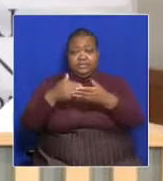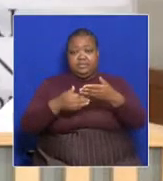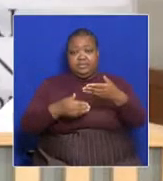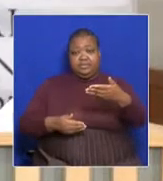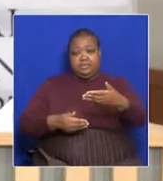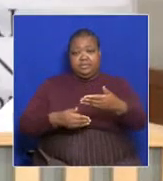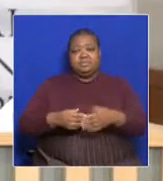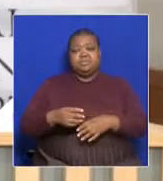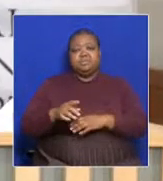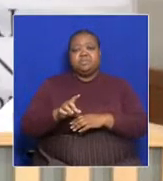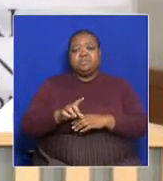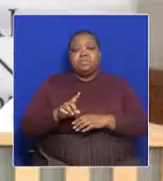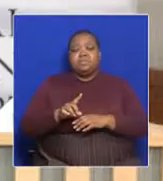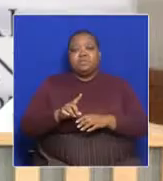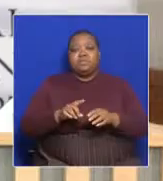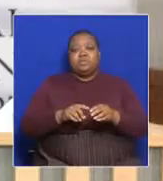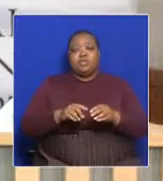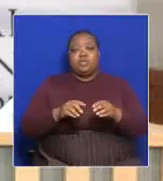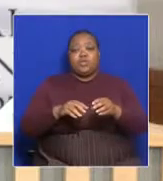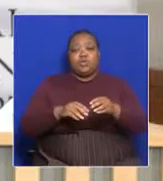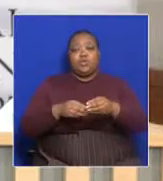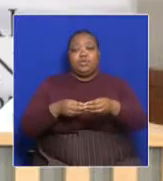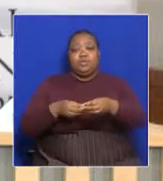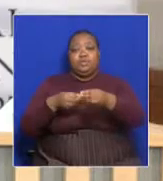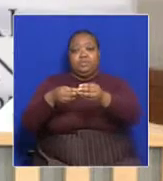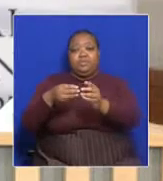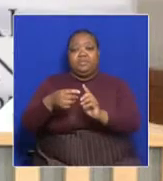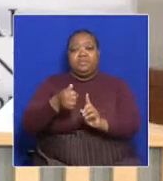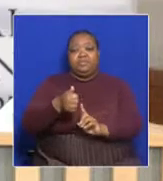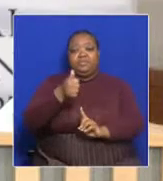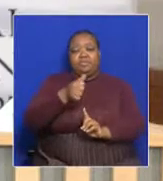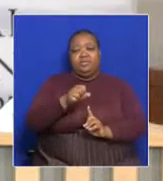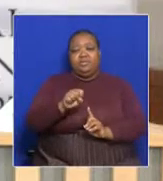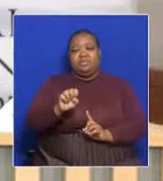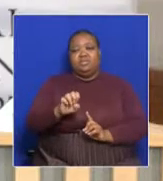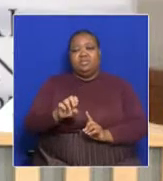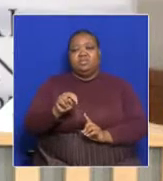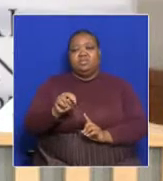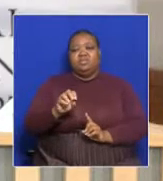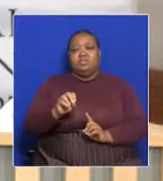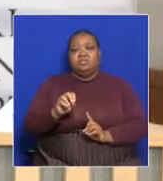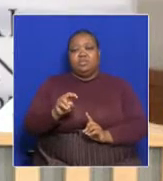provided to the Commission by General Sinona on seizures from these